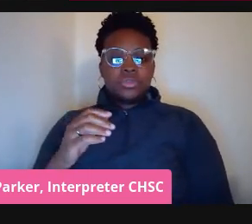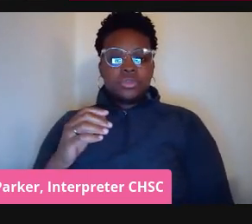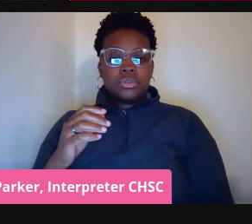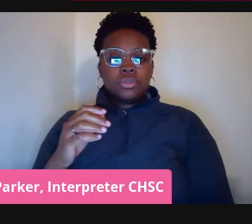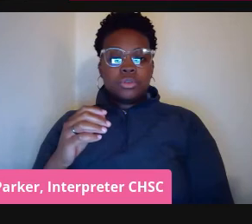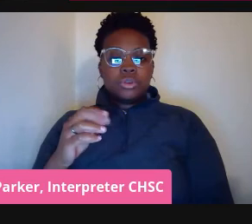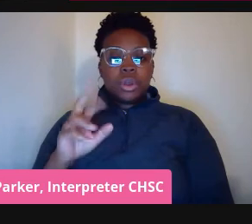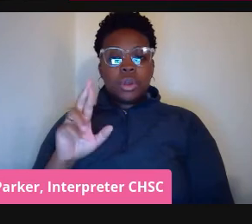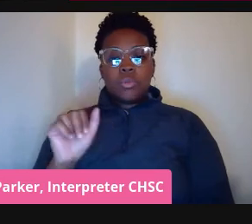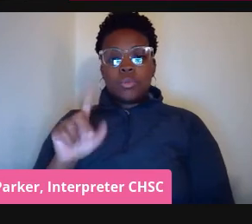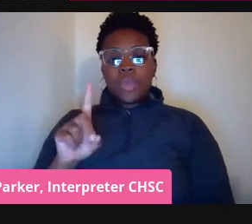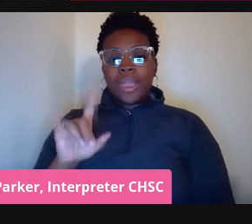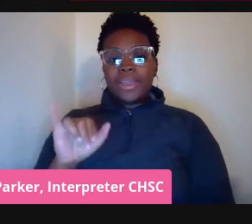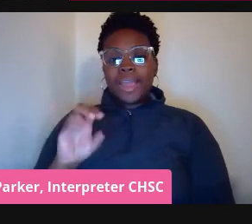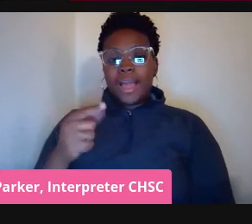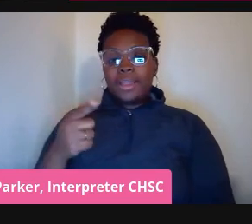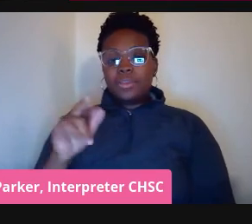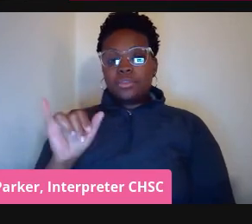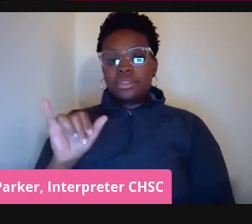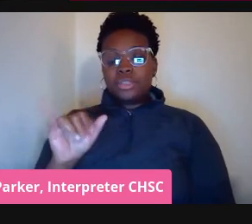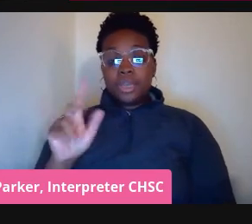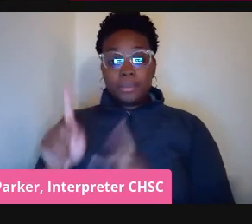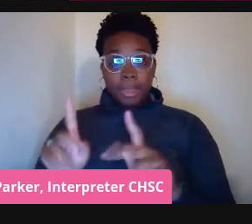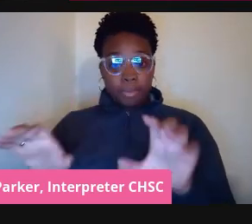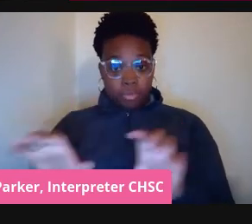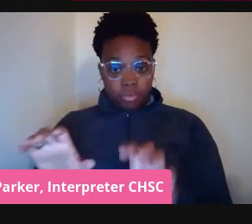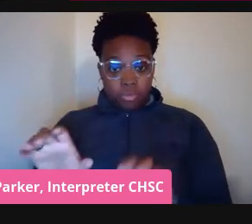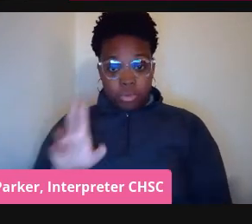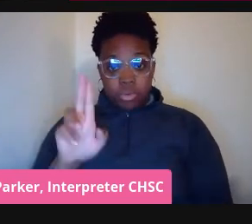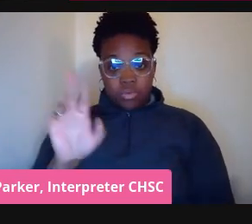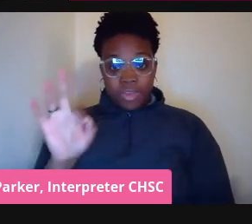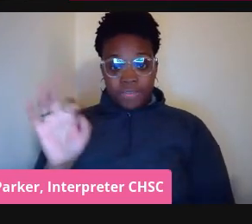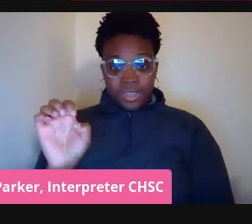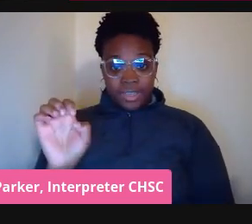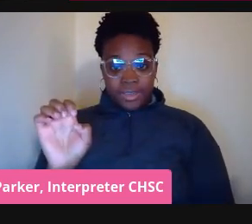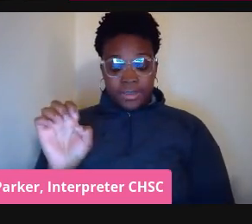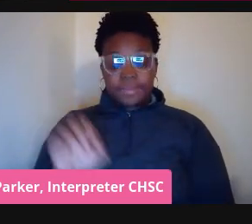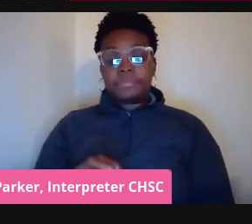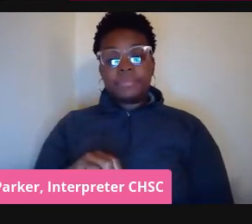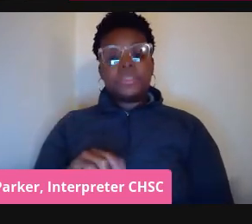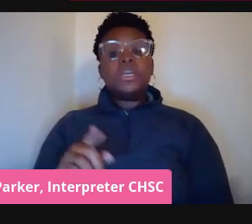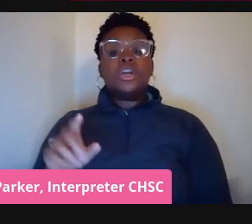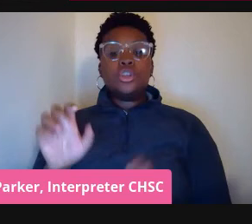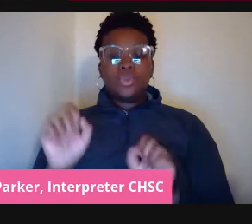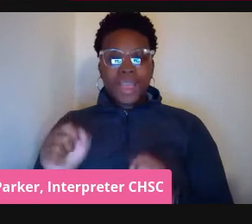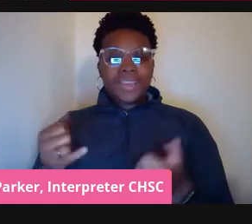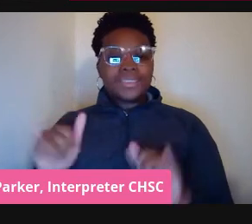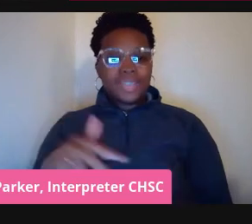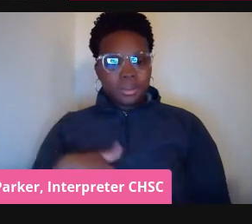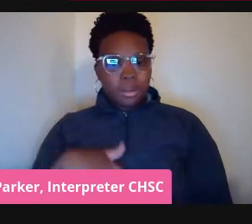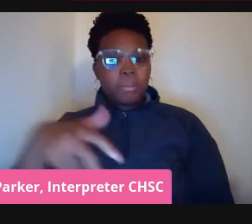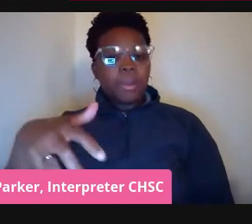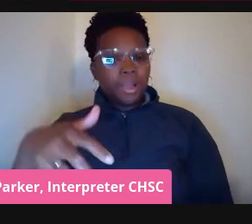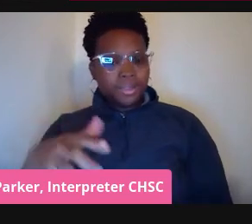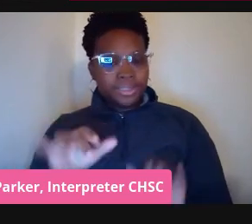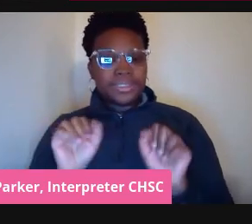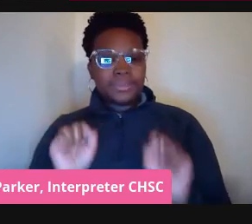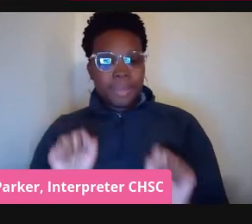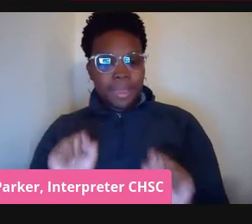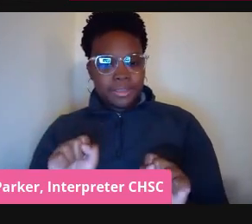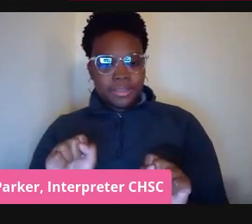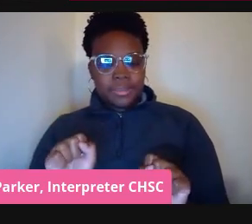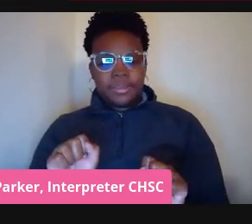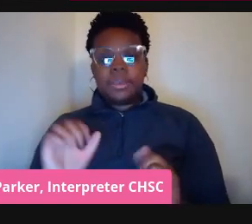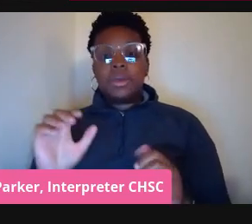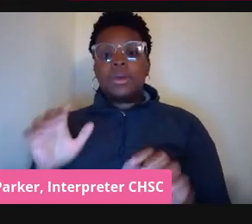interventional radiologists who are the people that do UFE, you can still get pregnant. So do your research on that